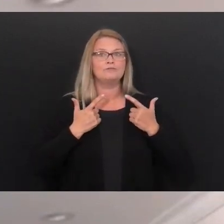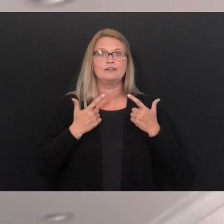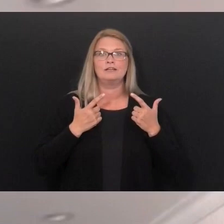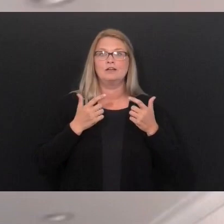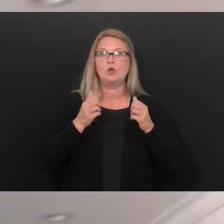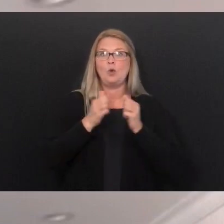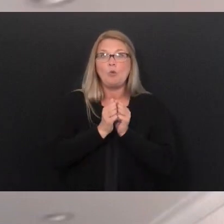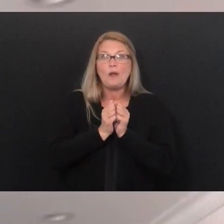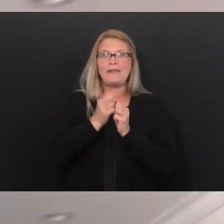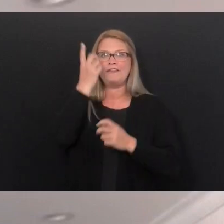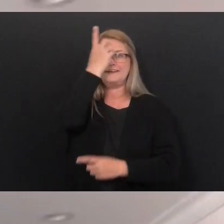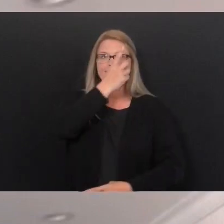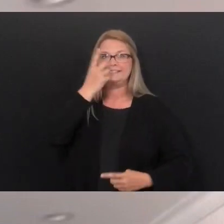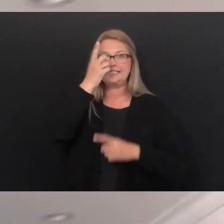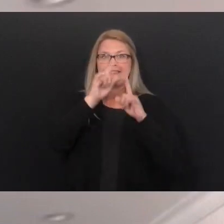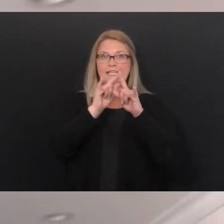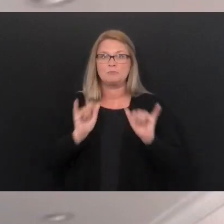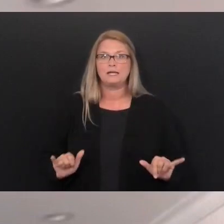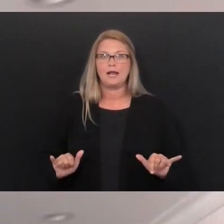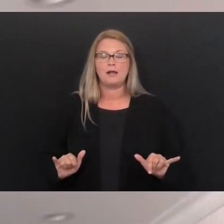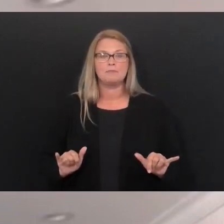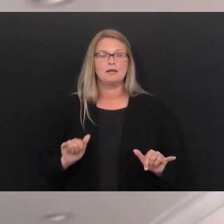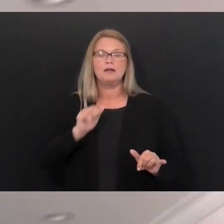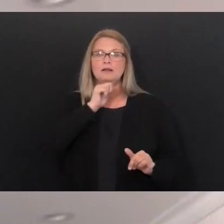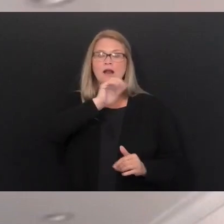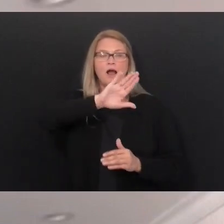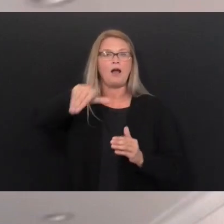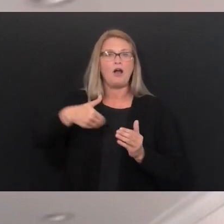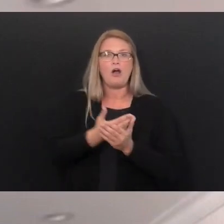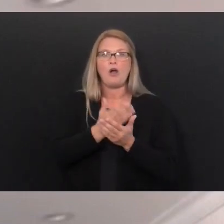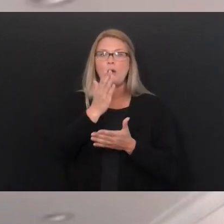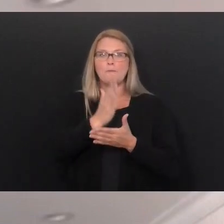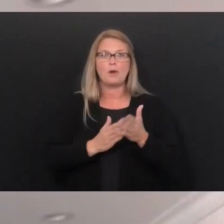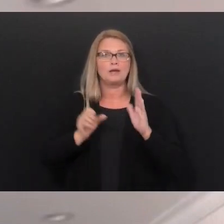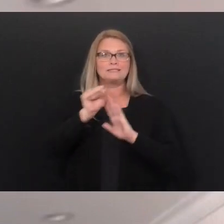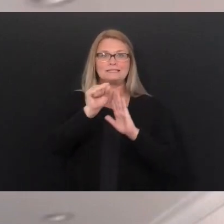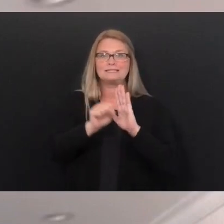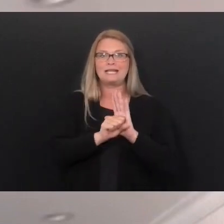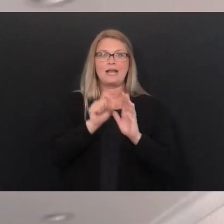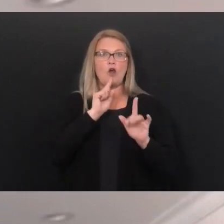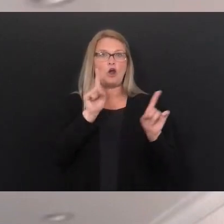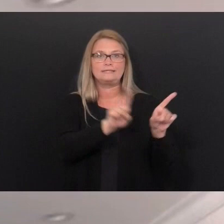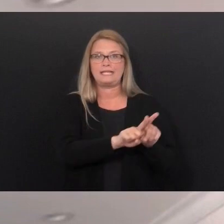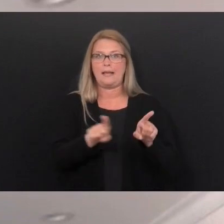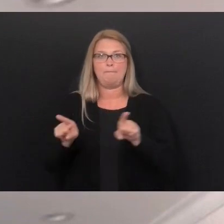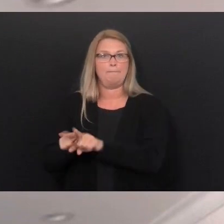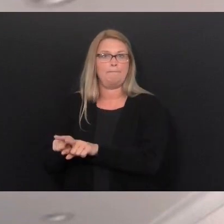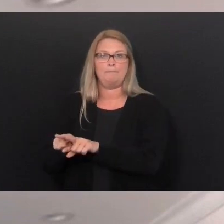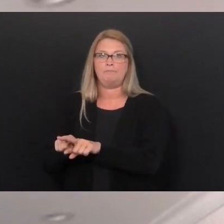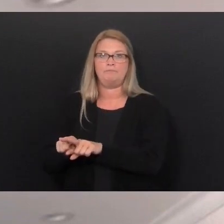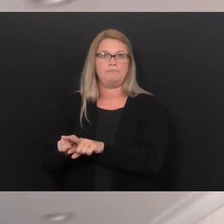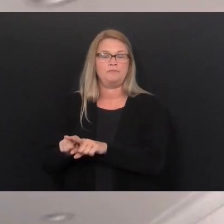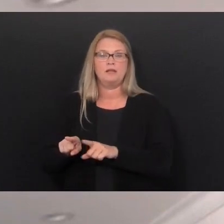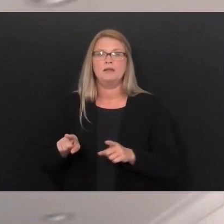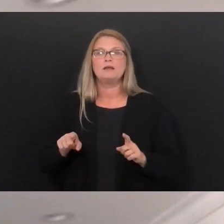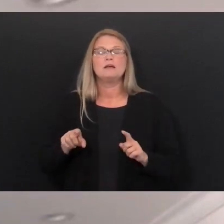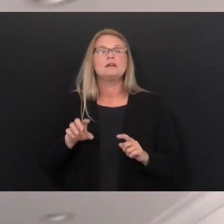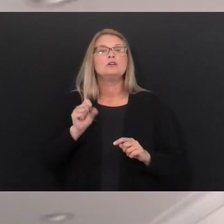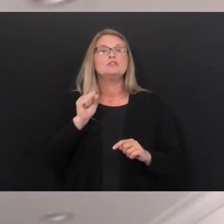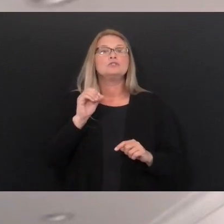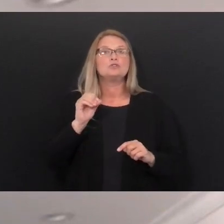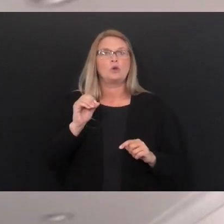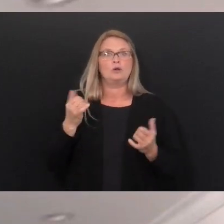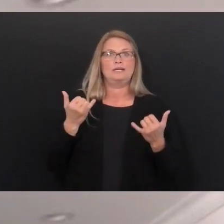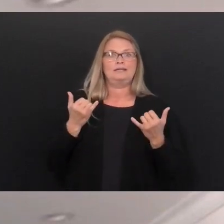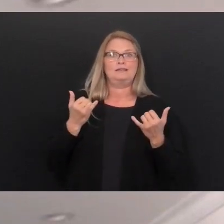virus is the fact that not all parts of our state are exactly the same. And although on the first part of this, we've sort of